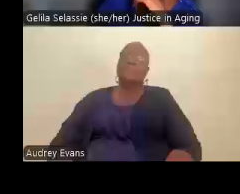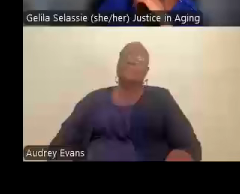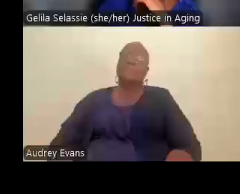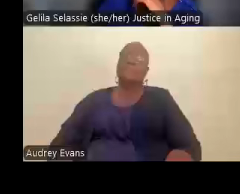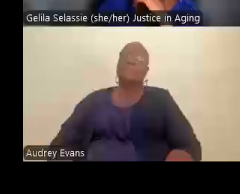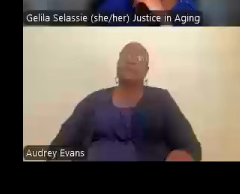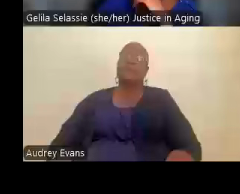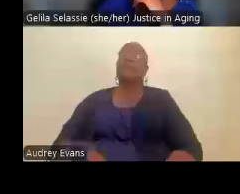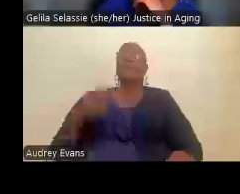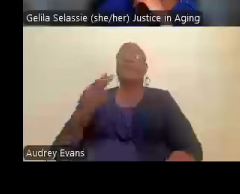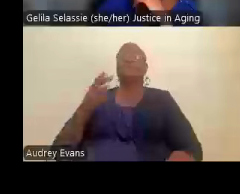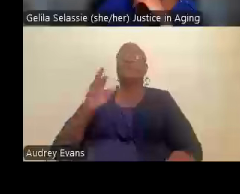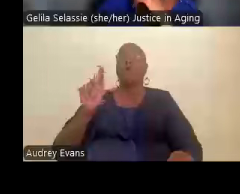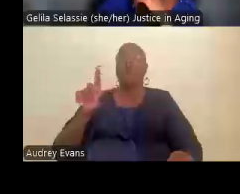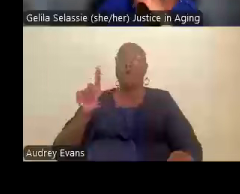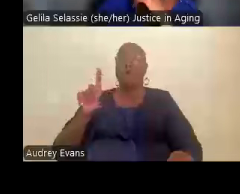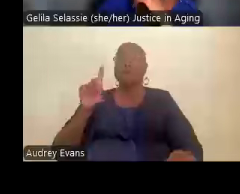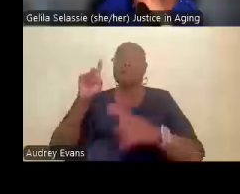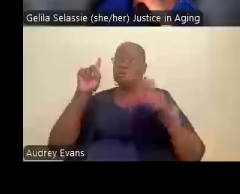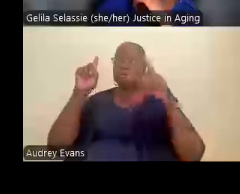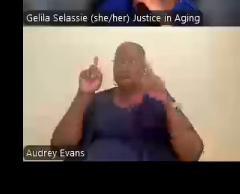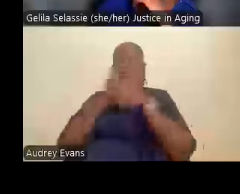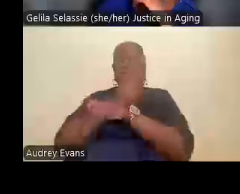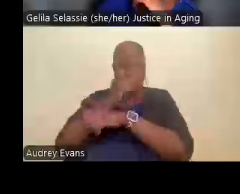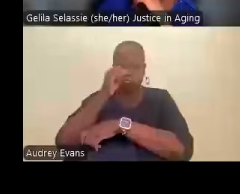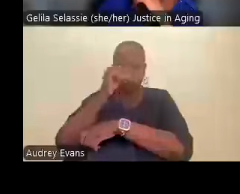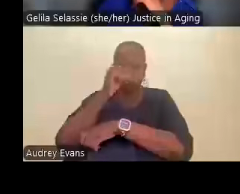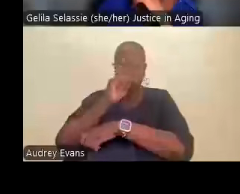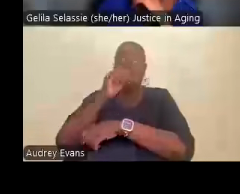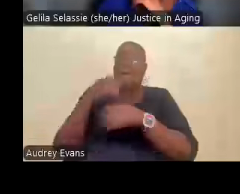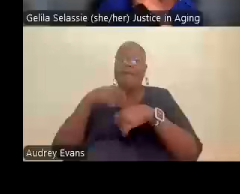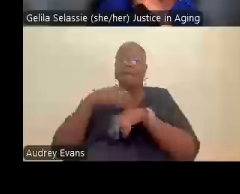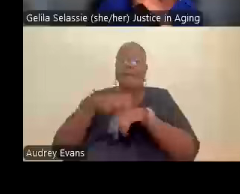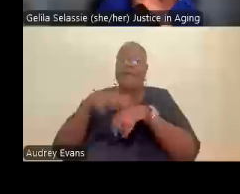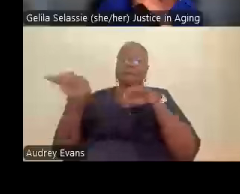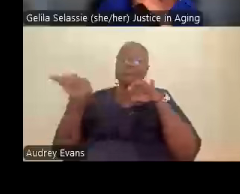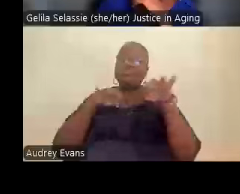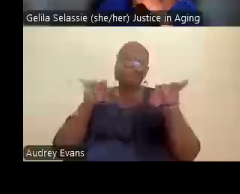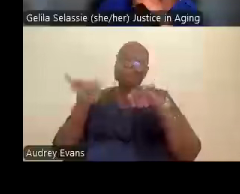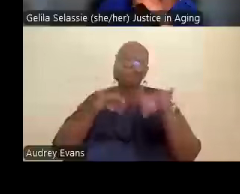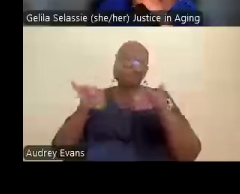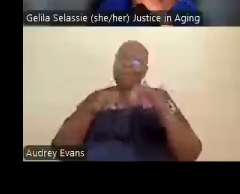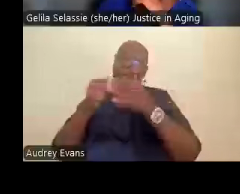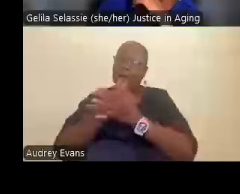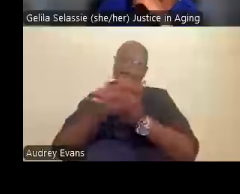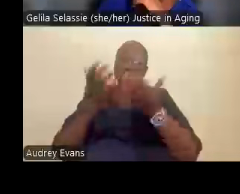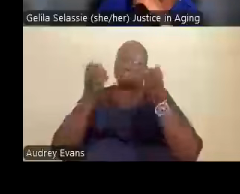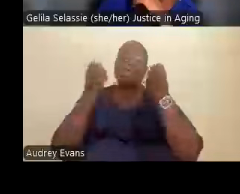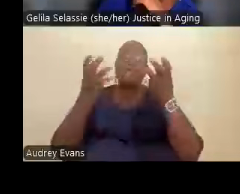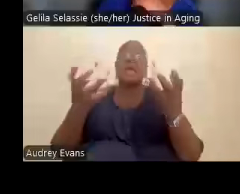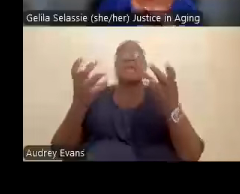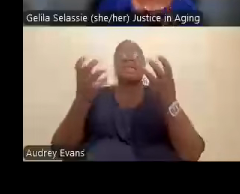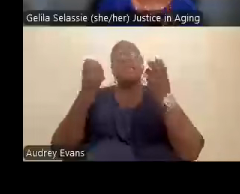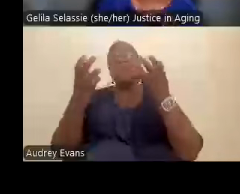And then HR 1 is incredibly complicated. We didn't have time to cover everything, but there are many, many resources out there for